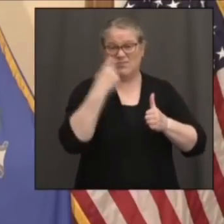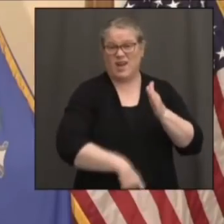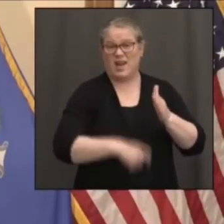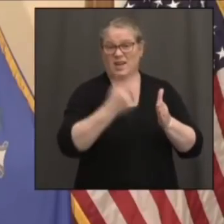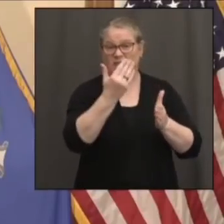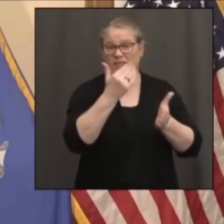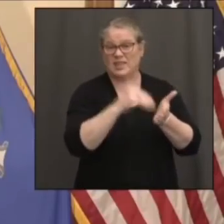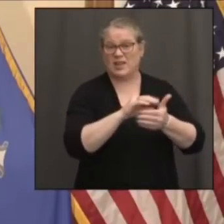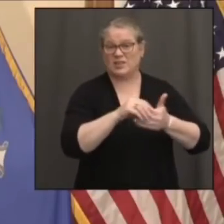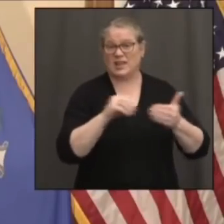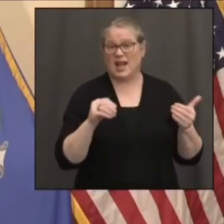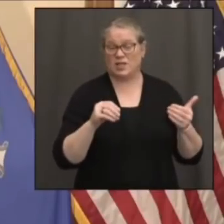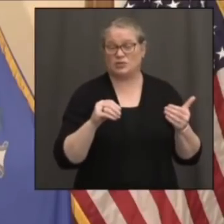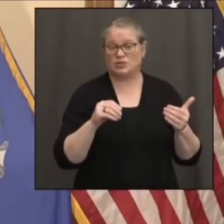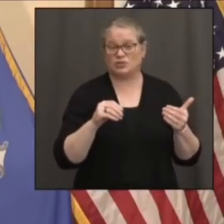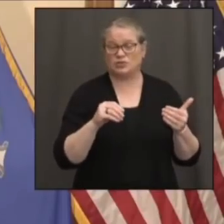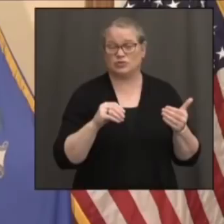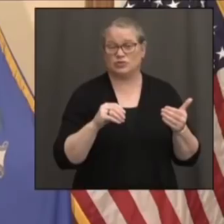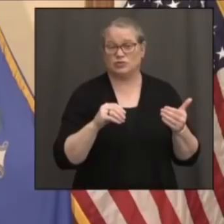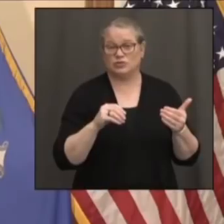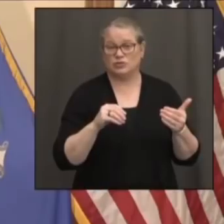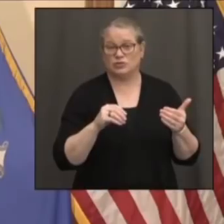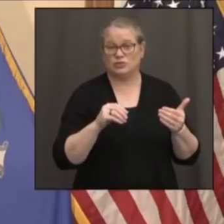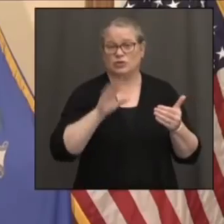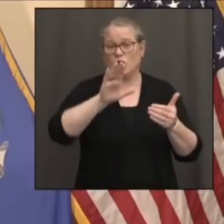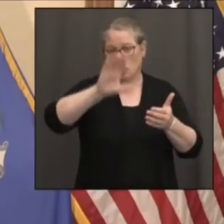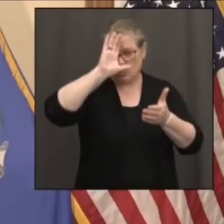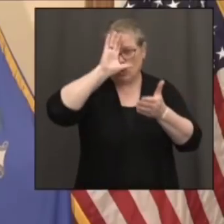rule, if they let someone like her visit her husband.